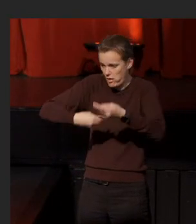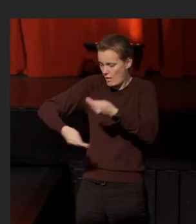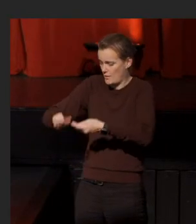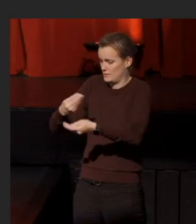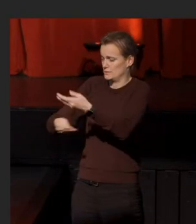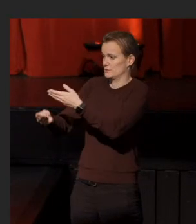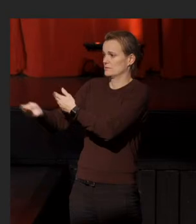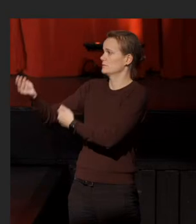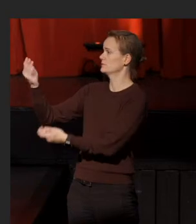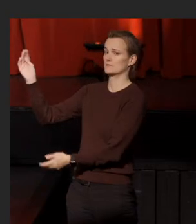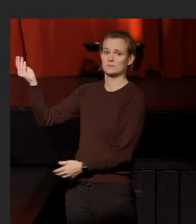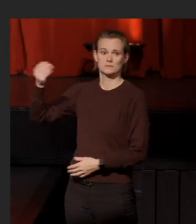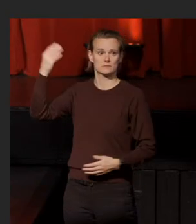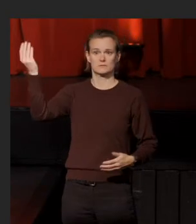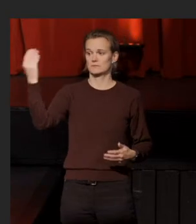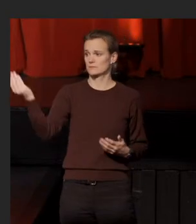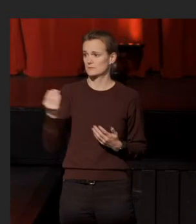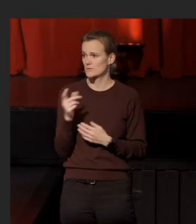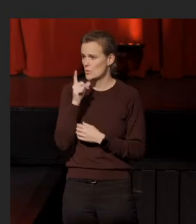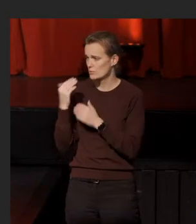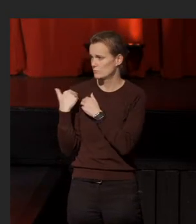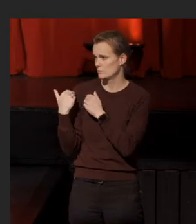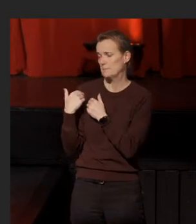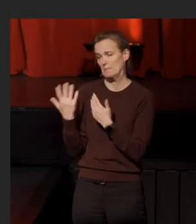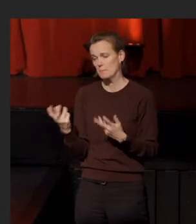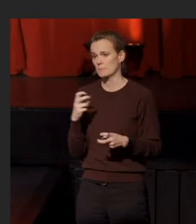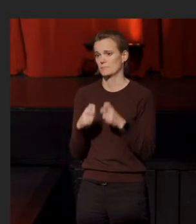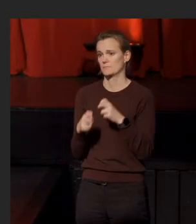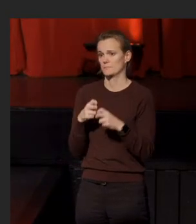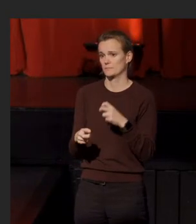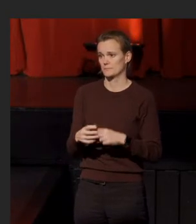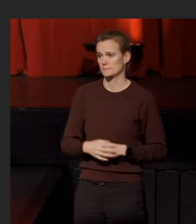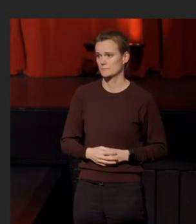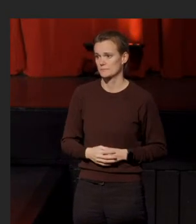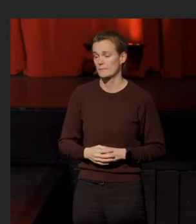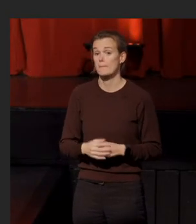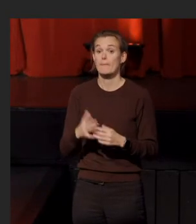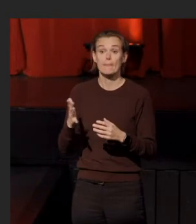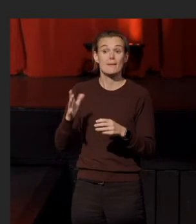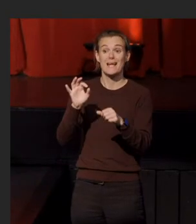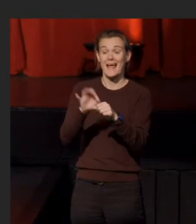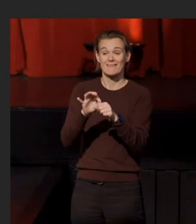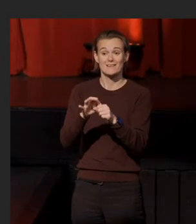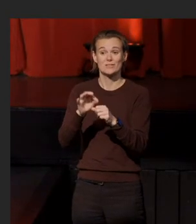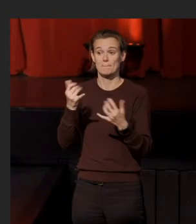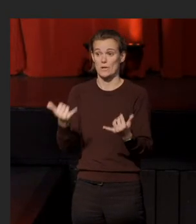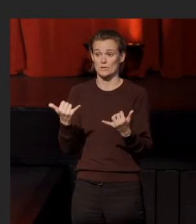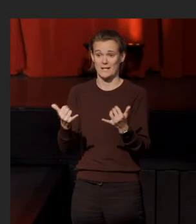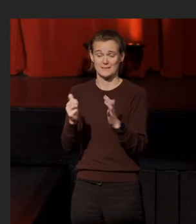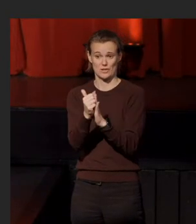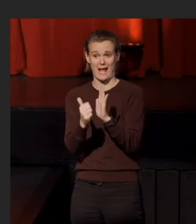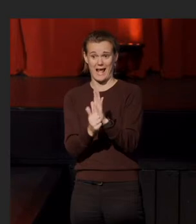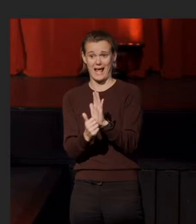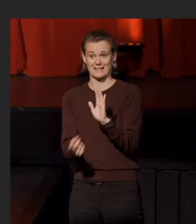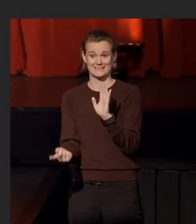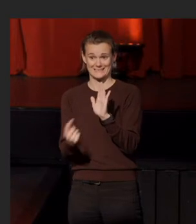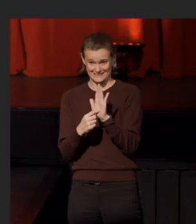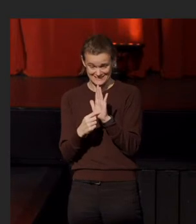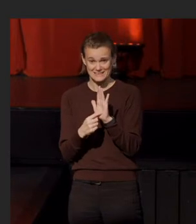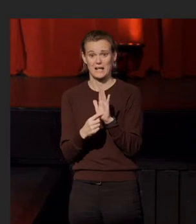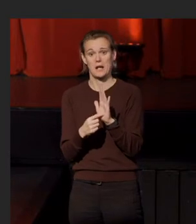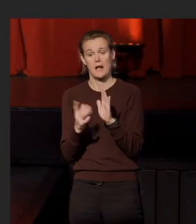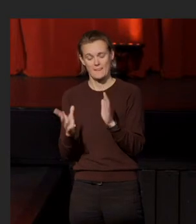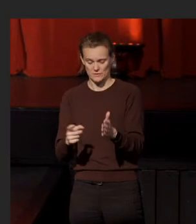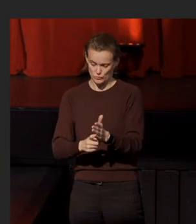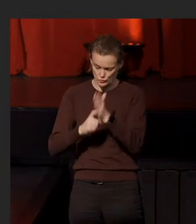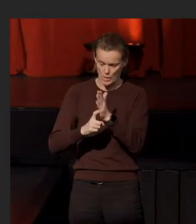accountability for it. So one of the other things that came up in the Election Modernization Act was this very toothless